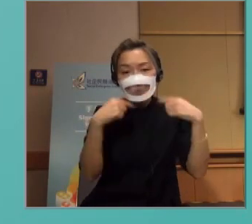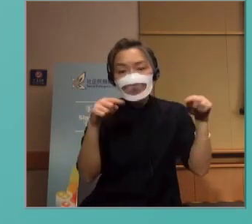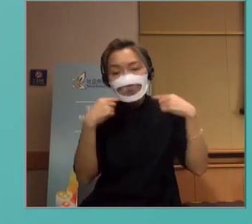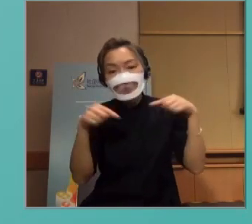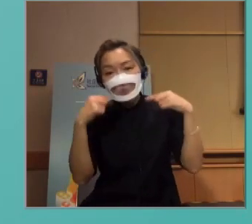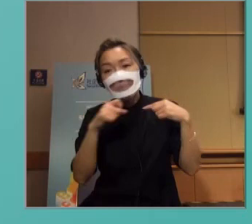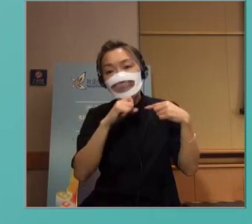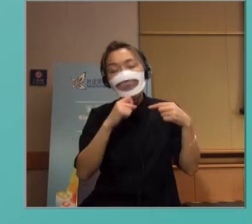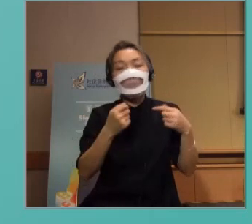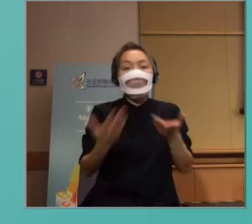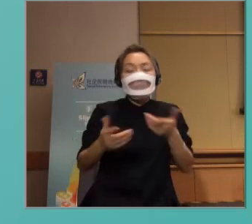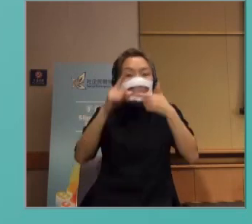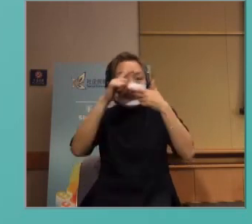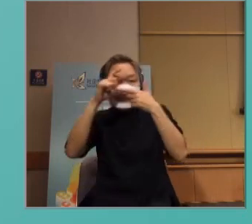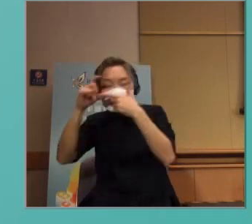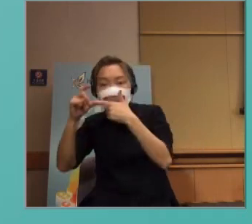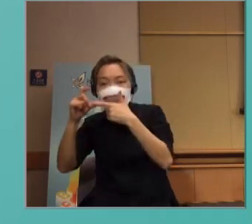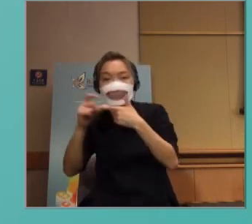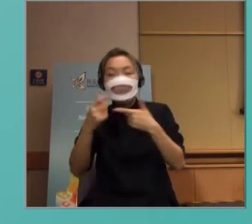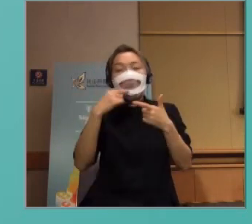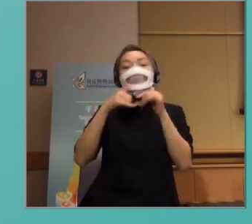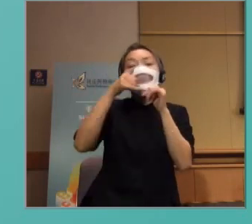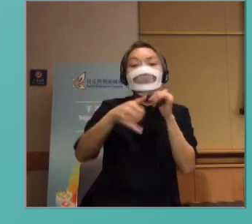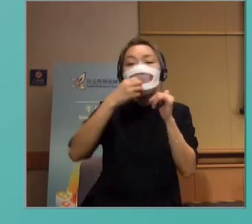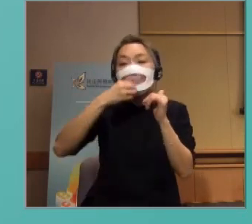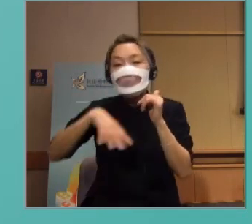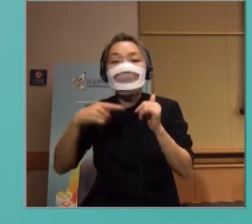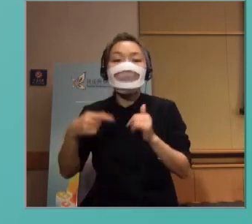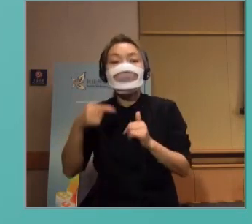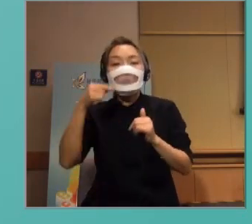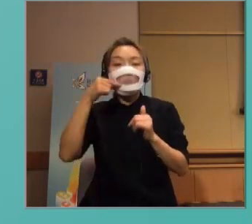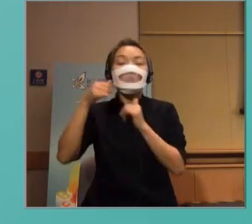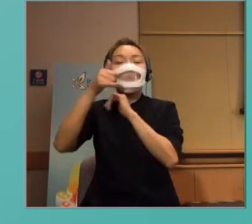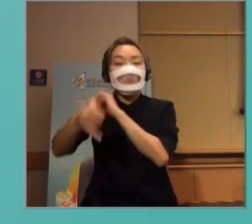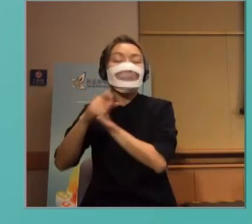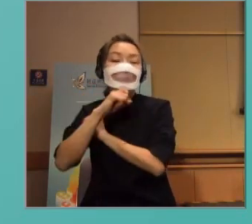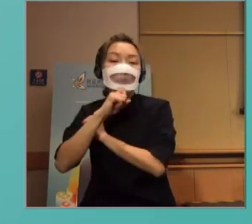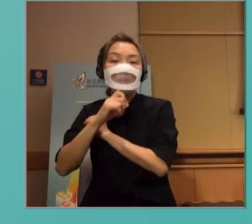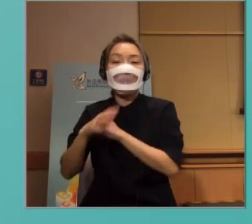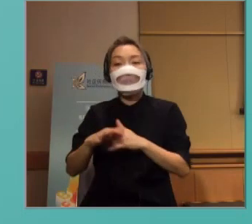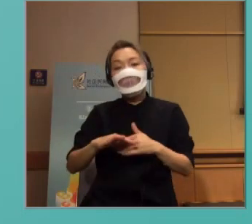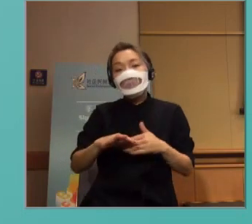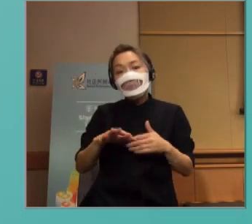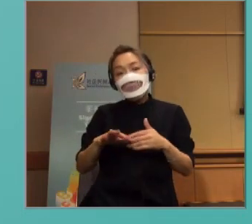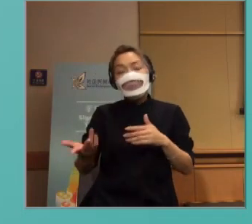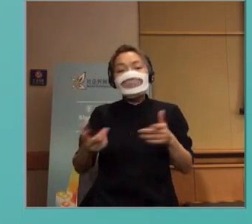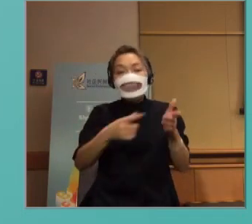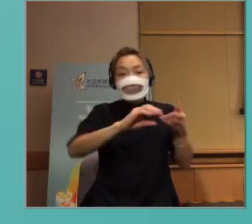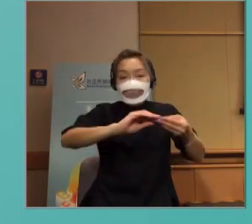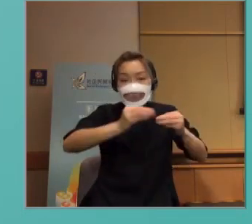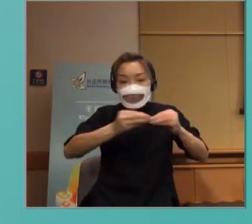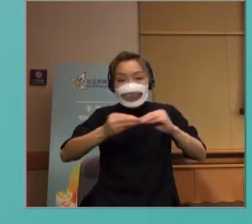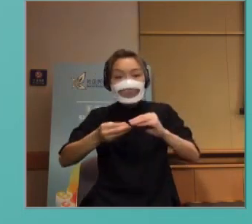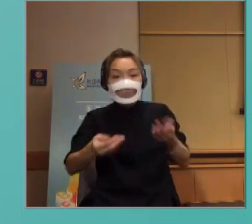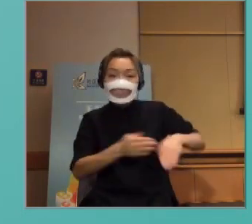an NFT or DOT as your ticketing instead, the charity has the opportunity to basically embed